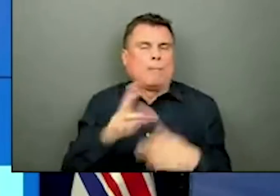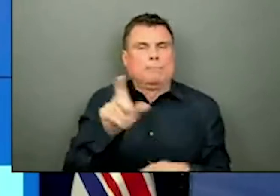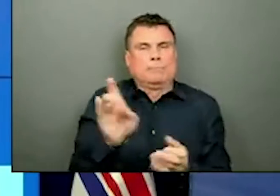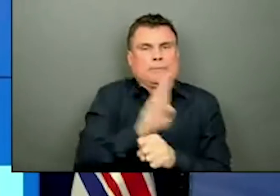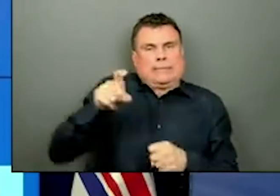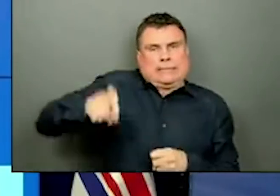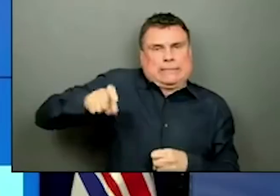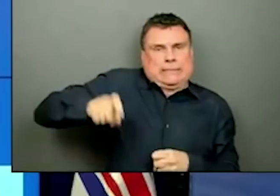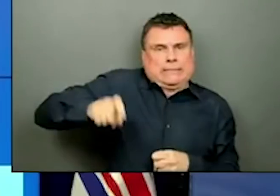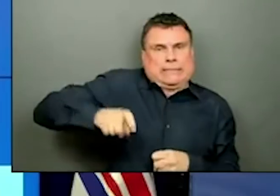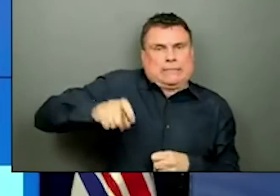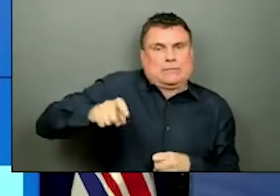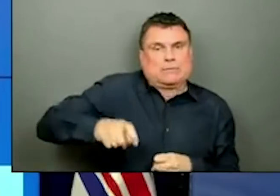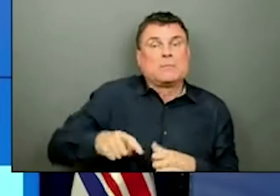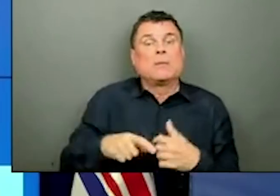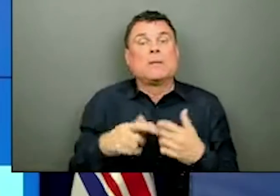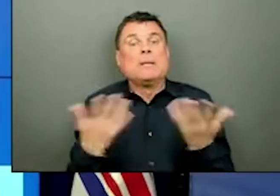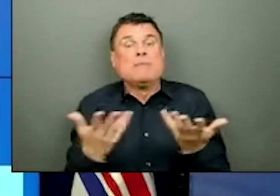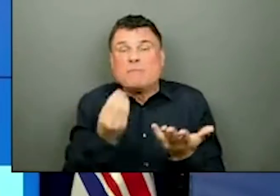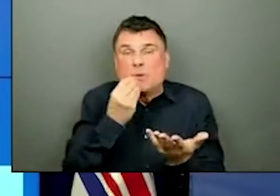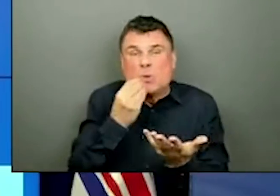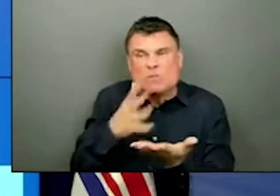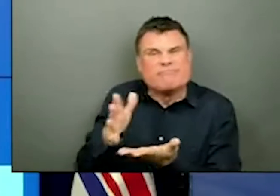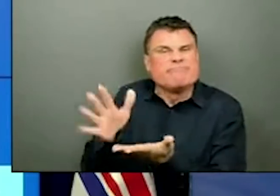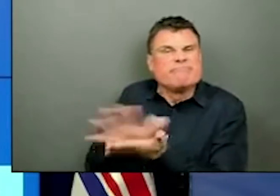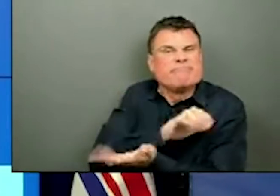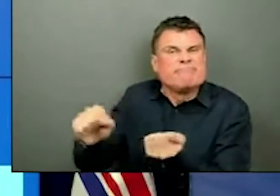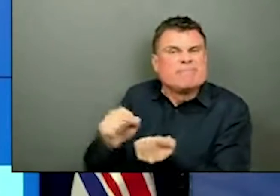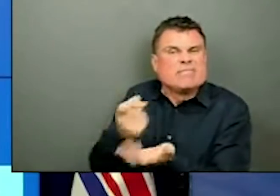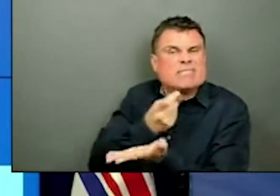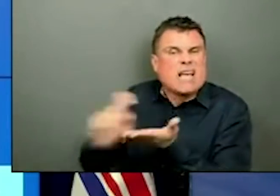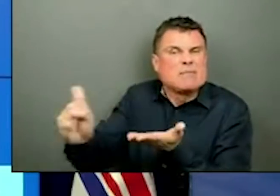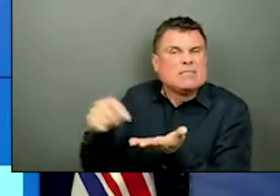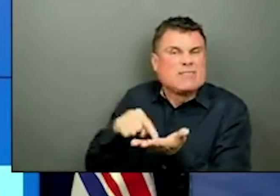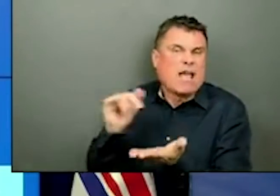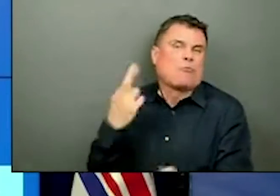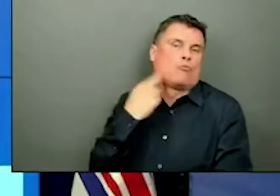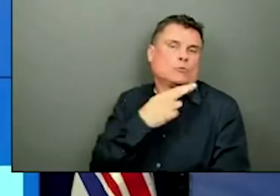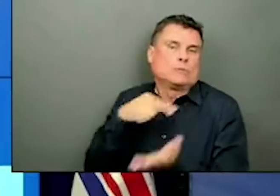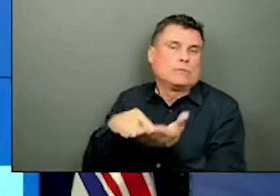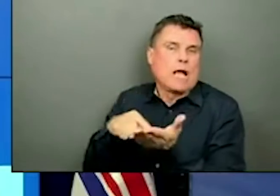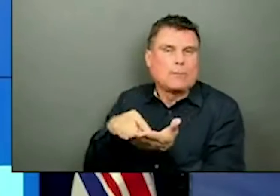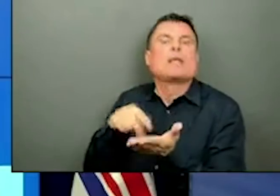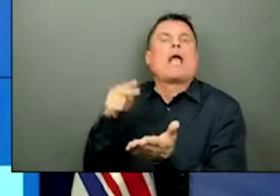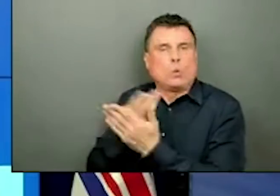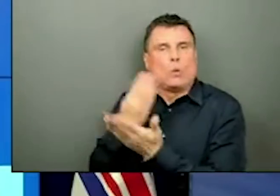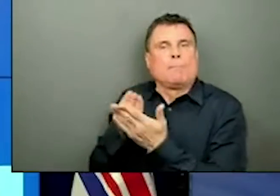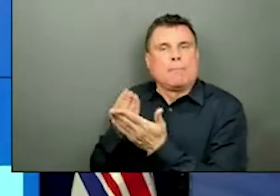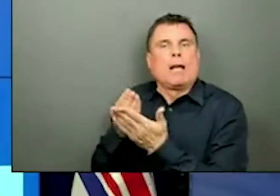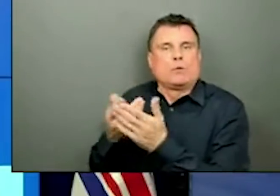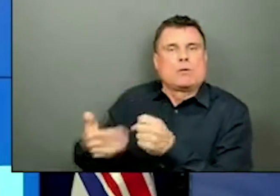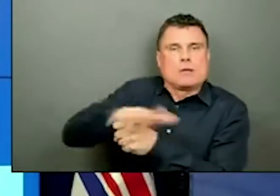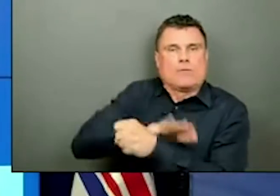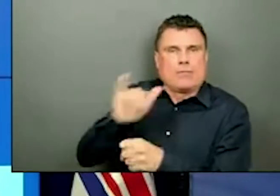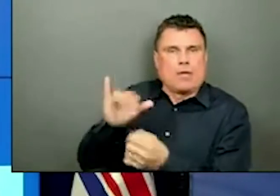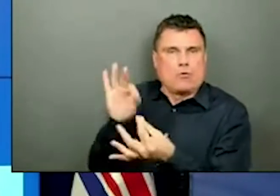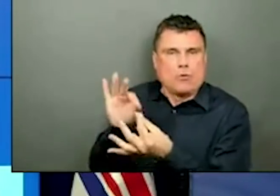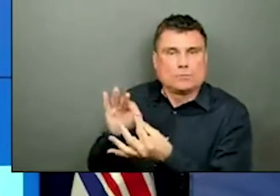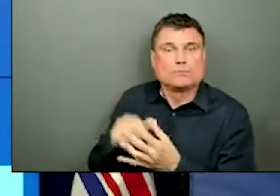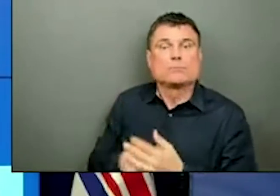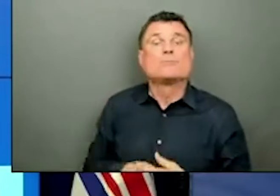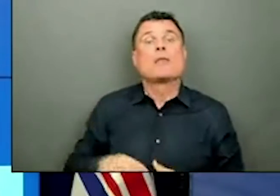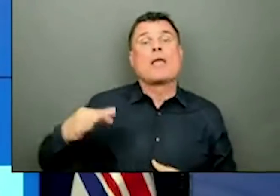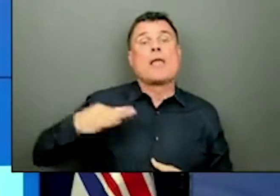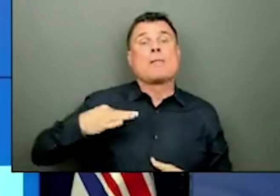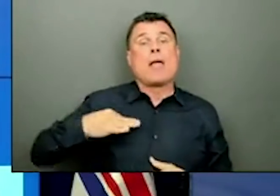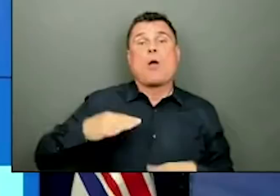perishables that restaurants may have purchased. Applications will be open next week, and as of today, businesses can go on